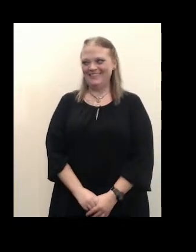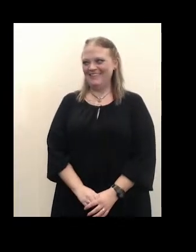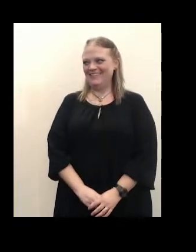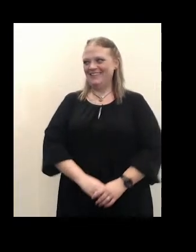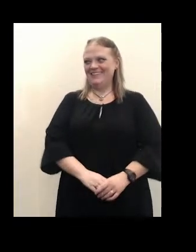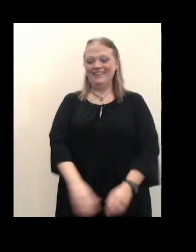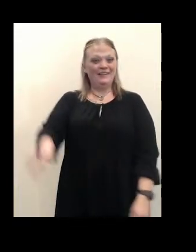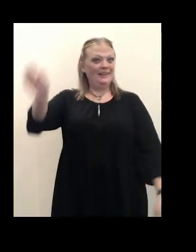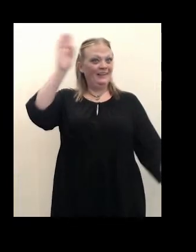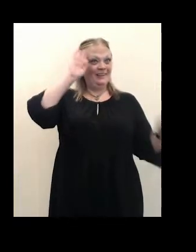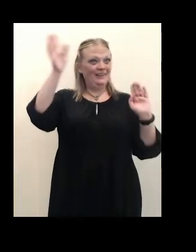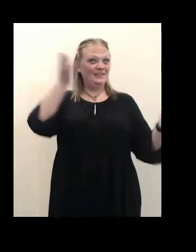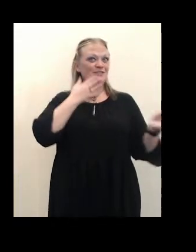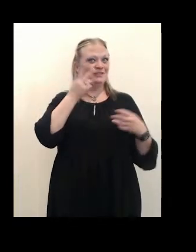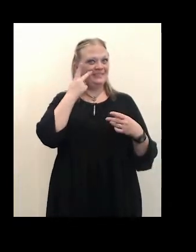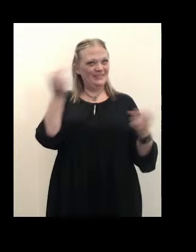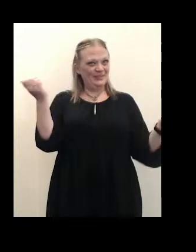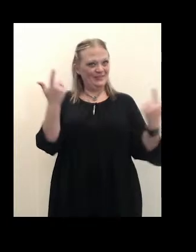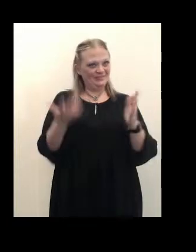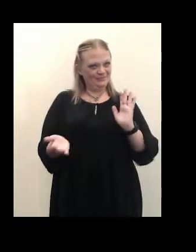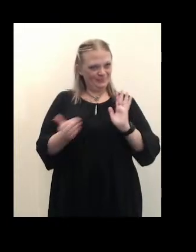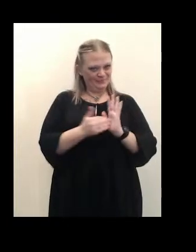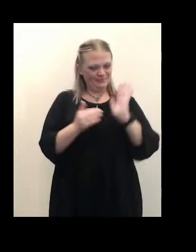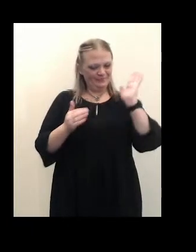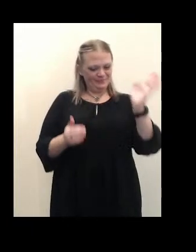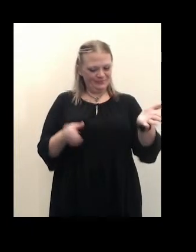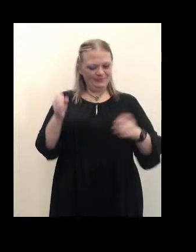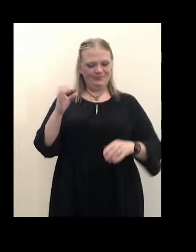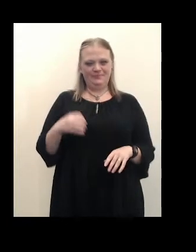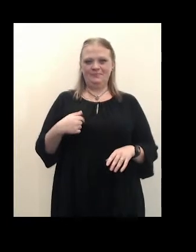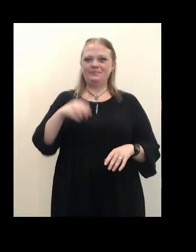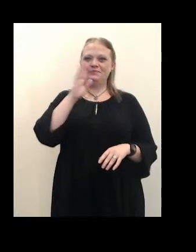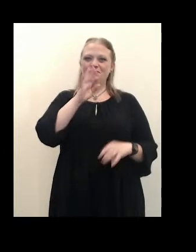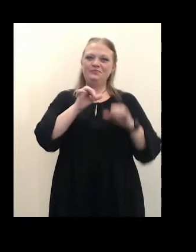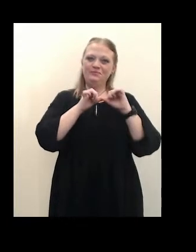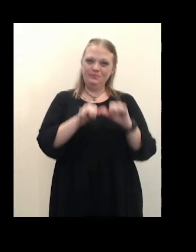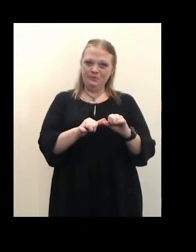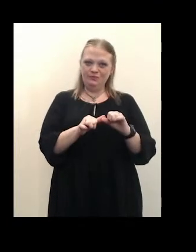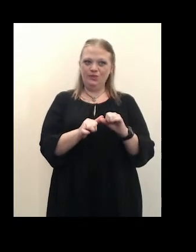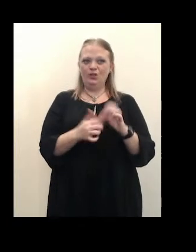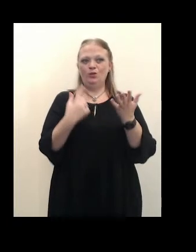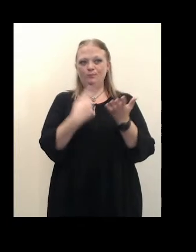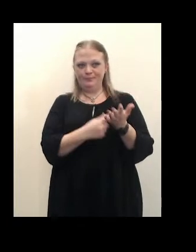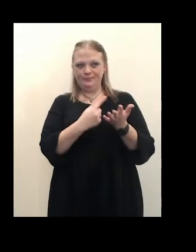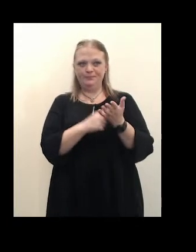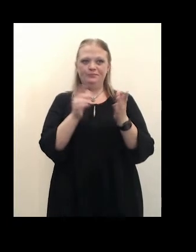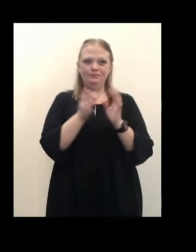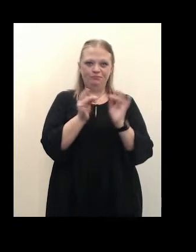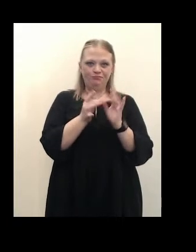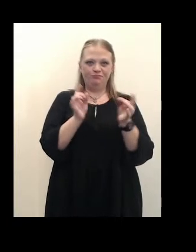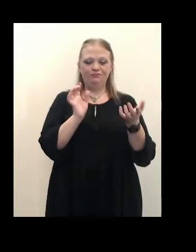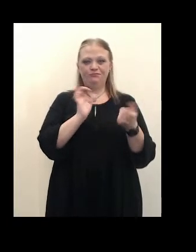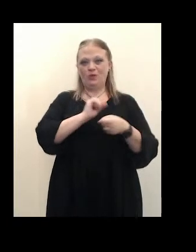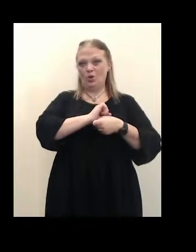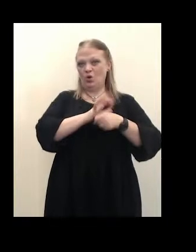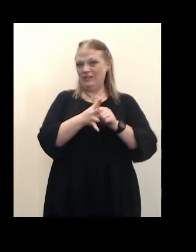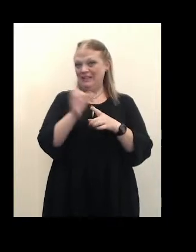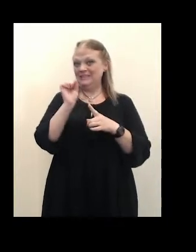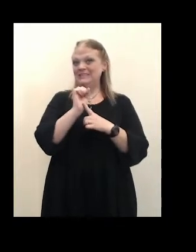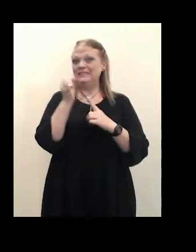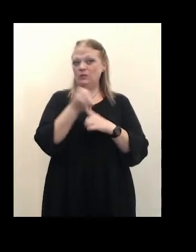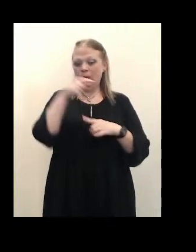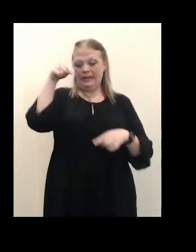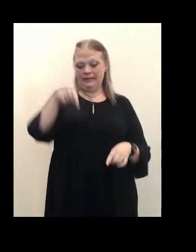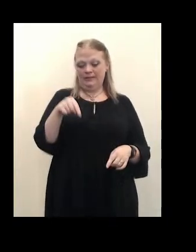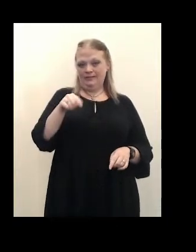Hello, good to see you all again. So I am going to continue talking about our COVID-19 situation in Erie